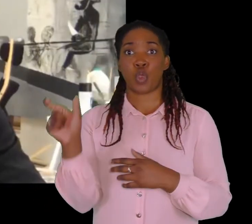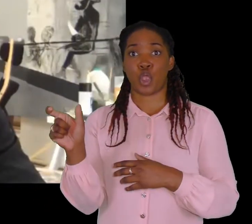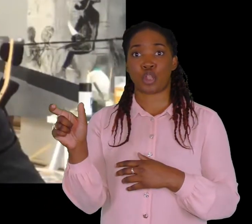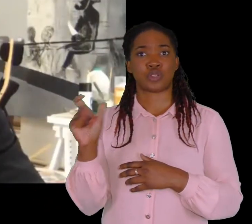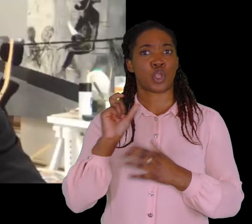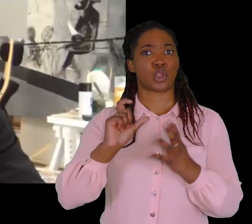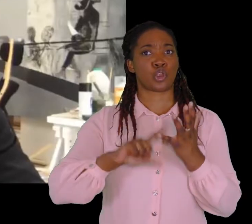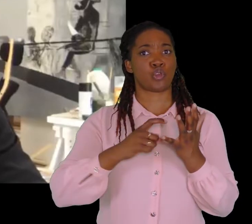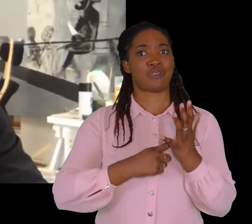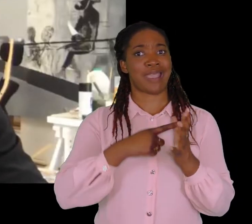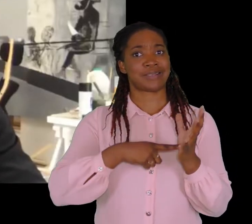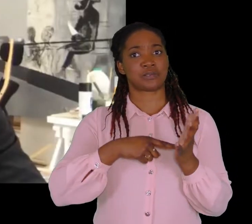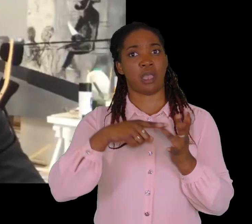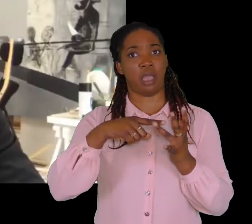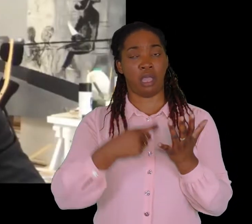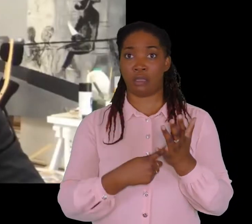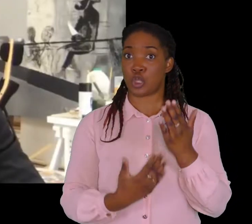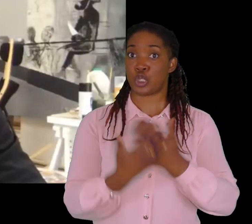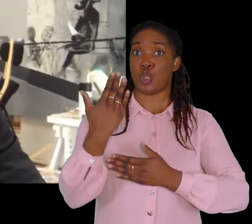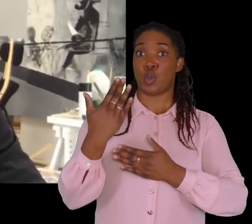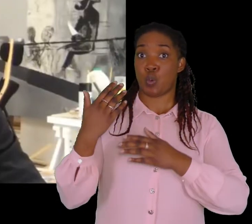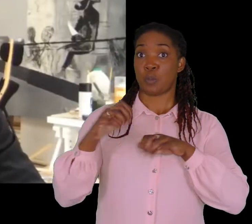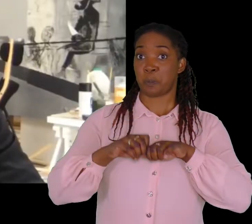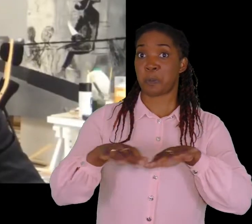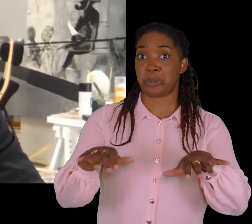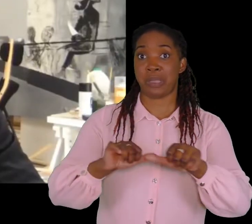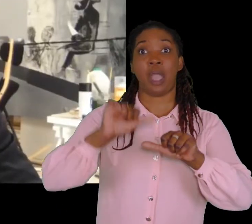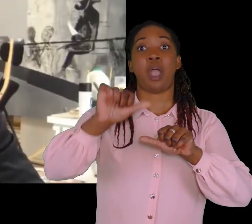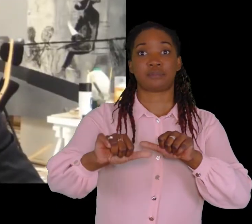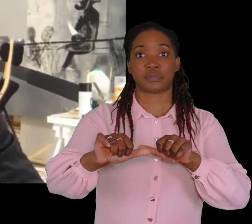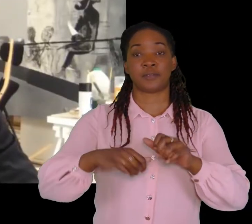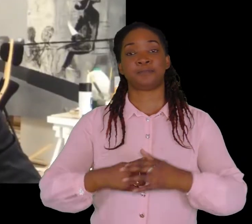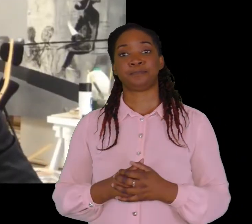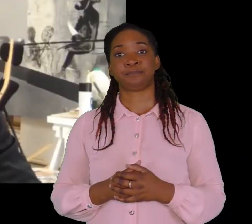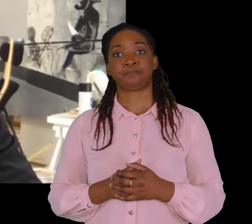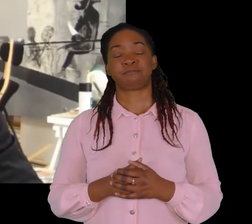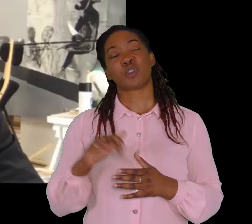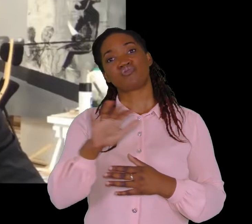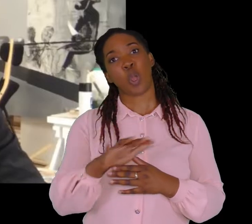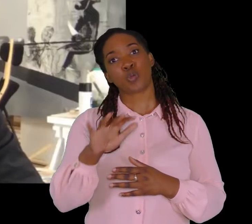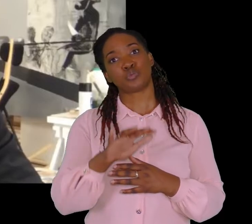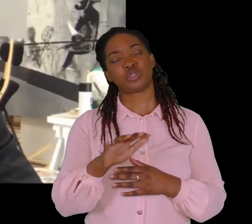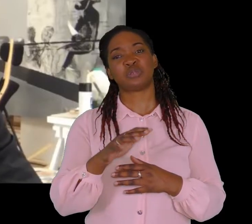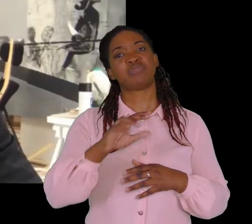into existence, to the best of my knowledge, around about that Africa 95 period. So the